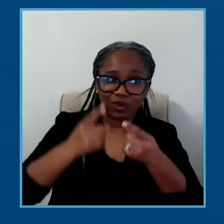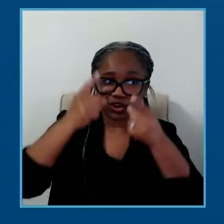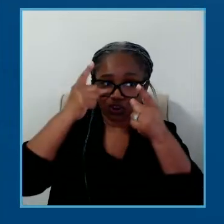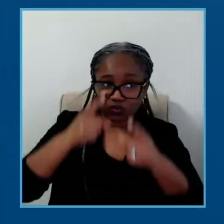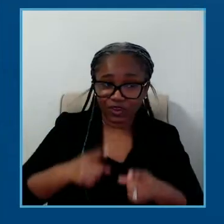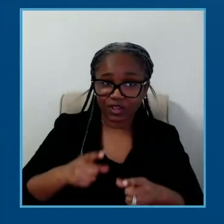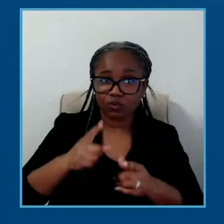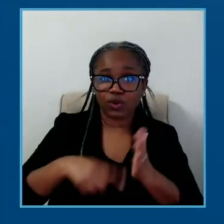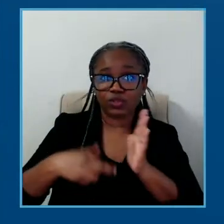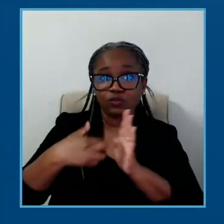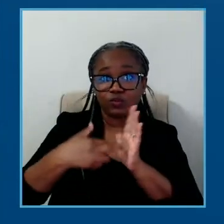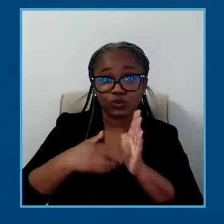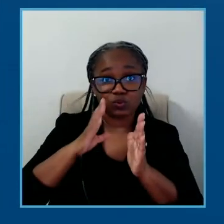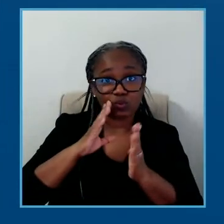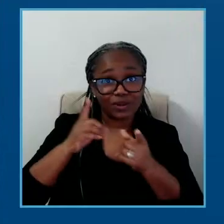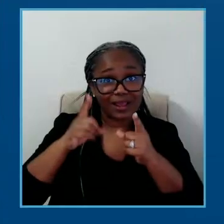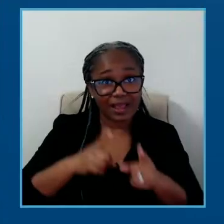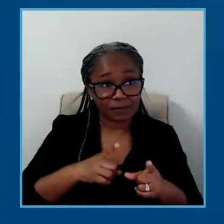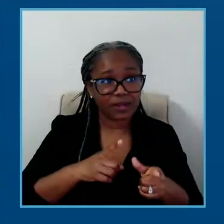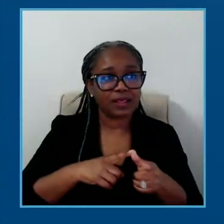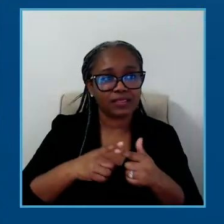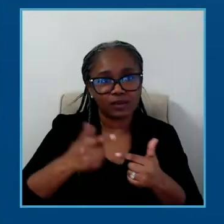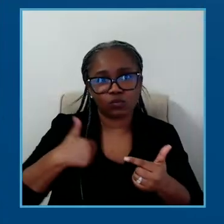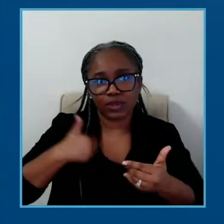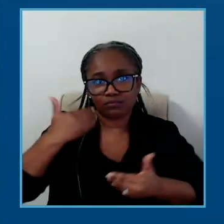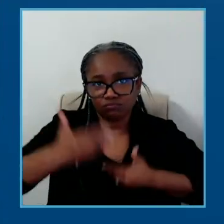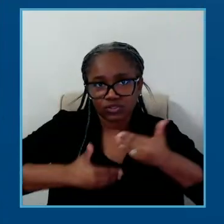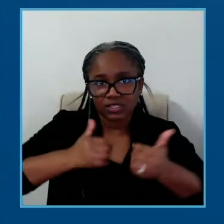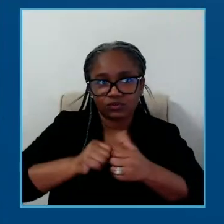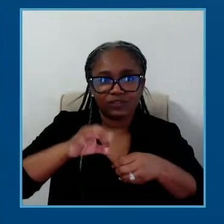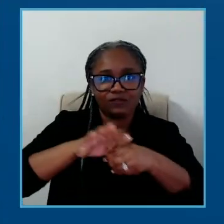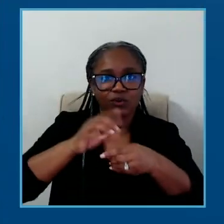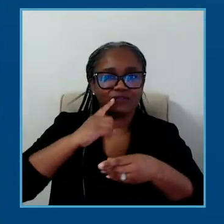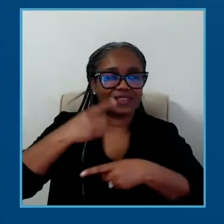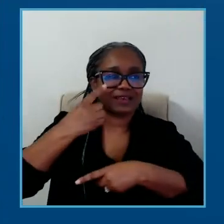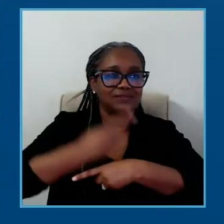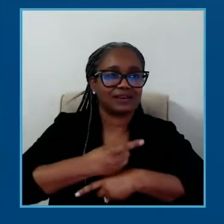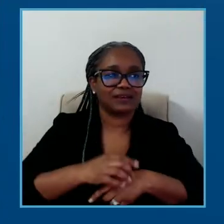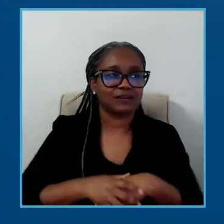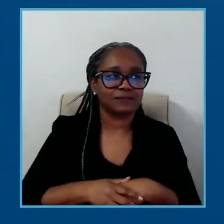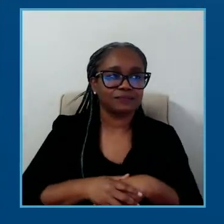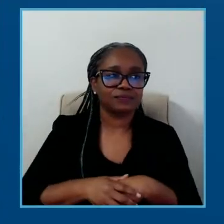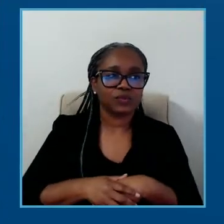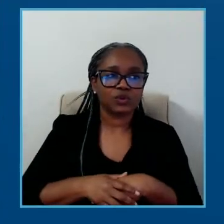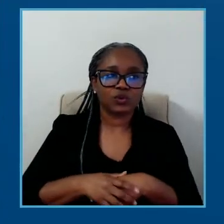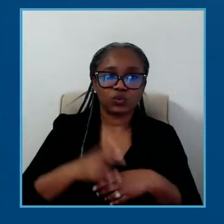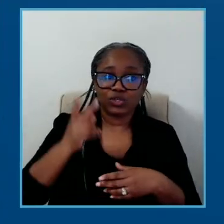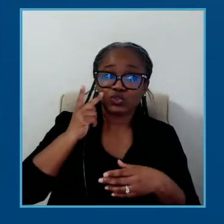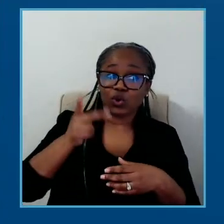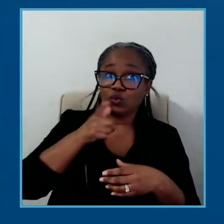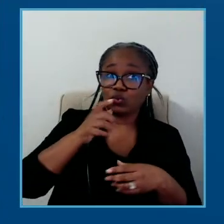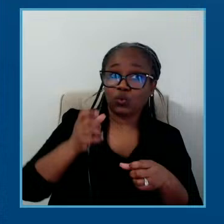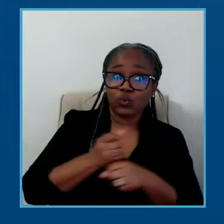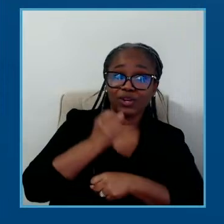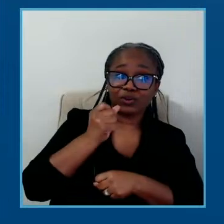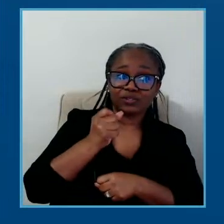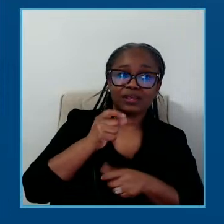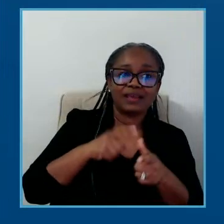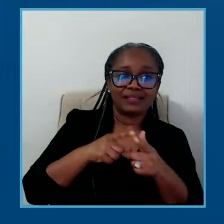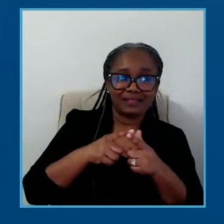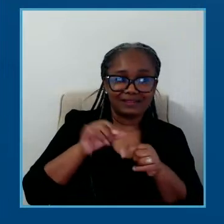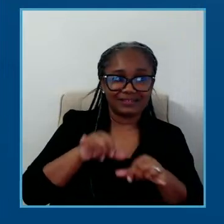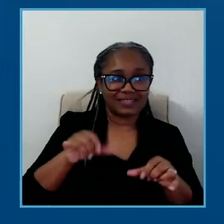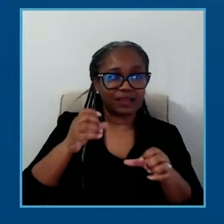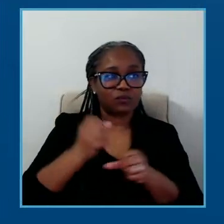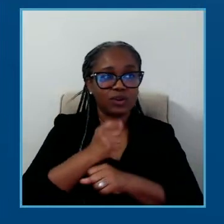majority of the vote for the day. It would obviously be turning things completely on its head with new DNC members to